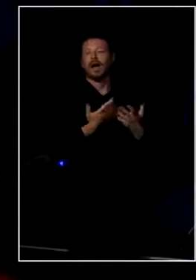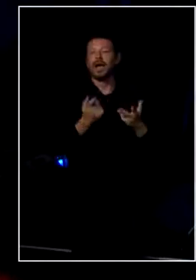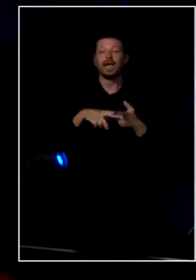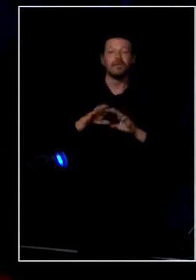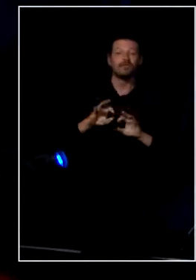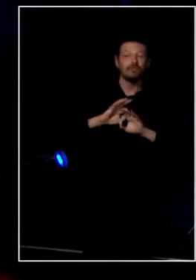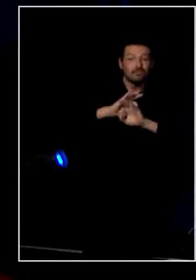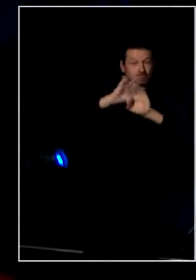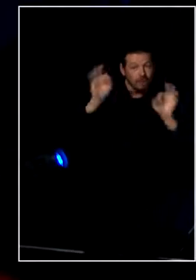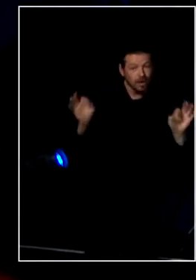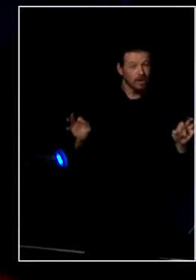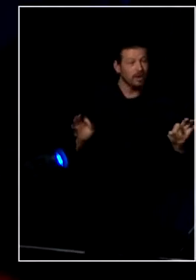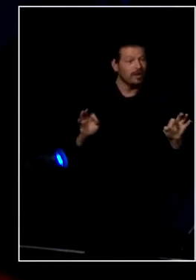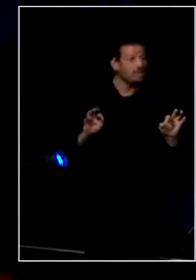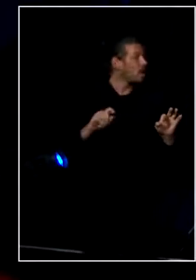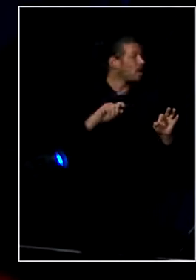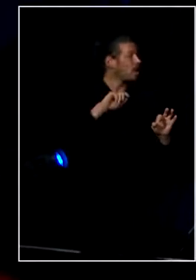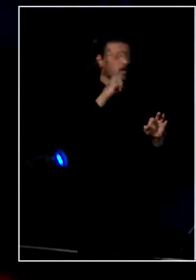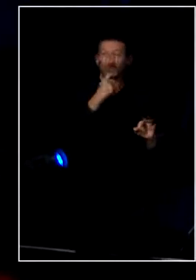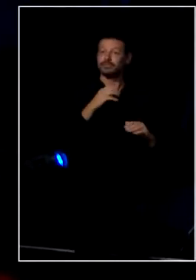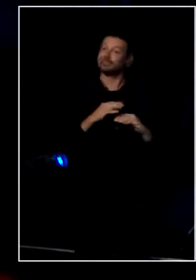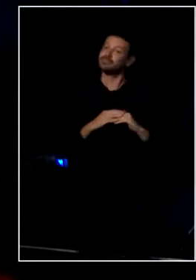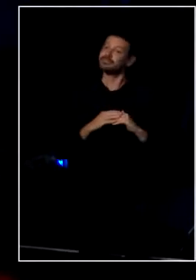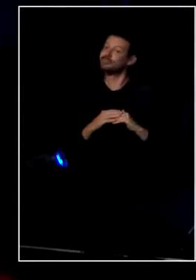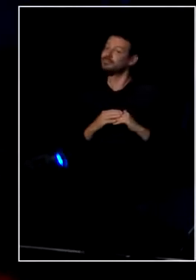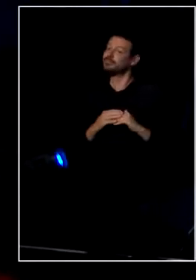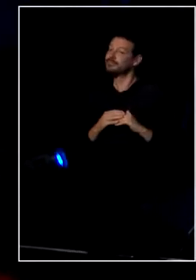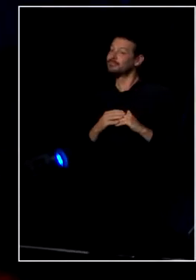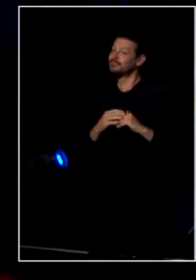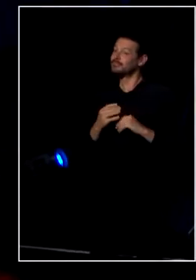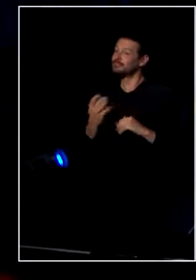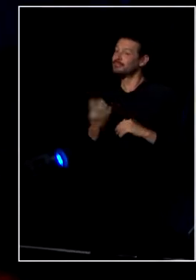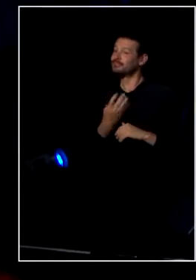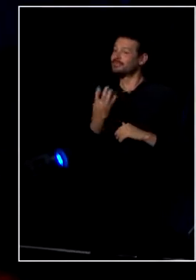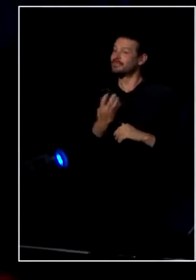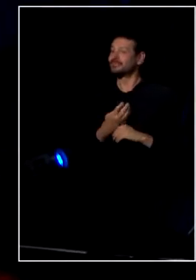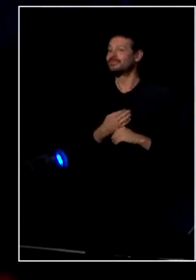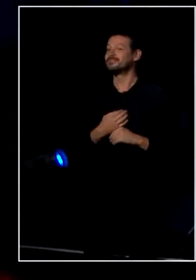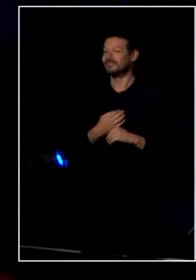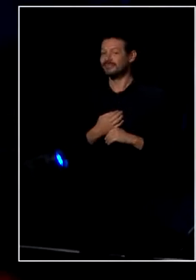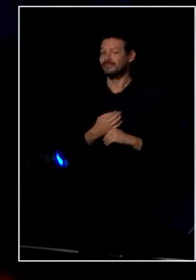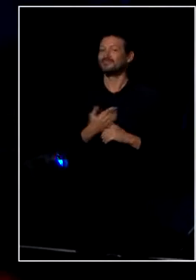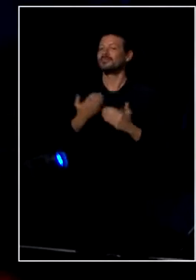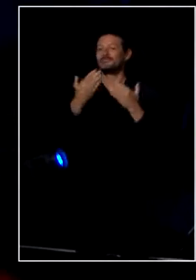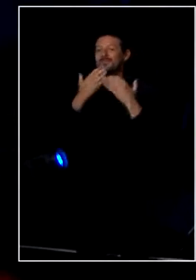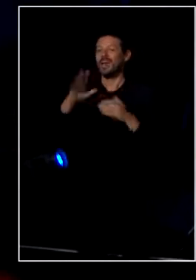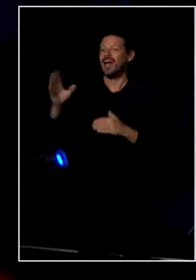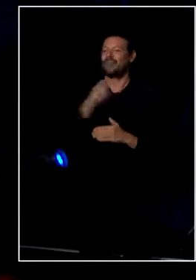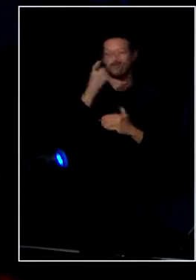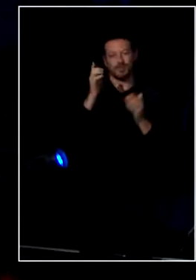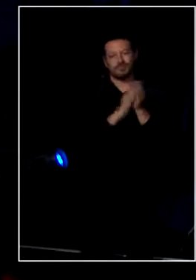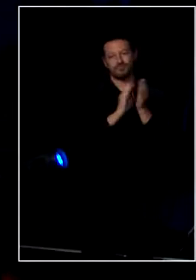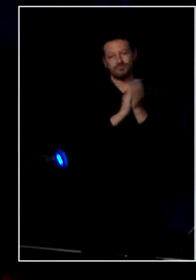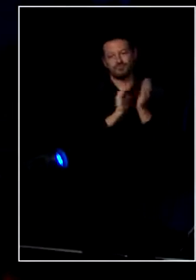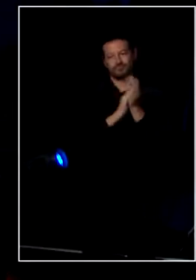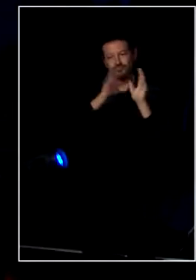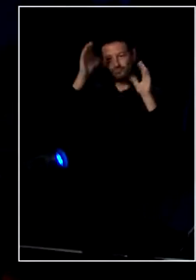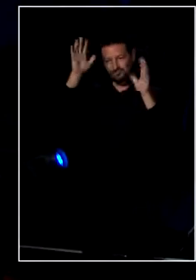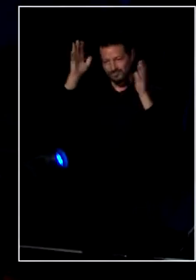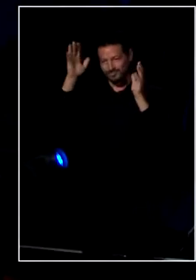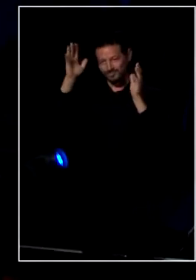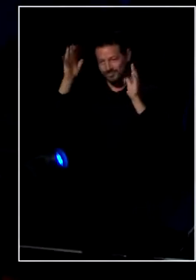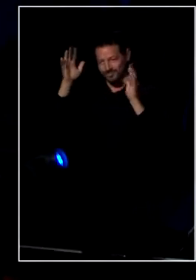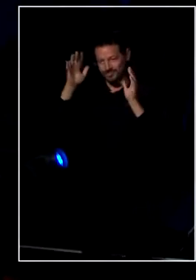Otherwise, we're just going to look amazing up here with the three contributors that we have. Thank you, everybody. Round of applause. Really, really